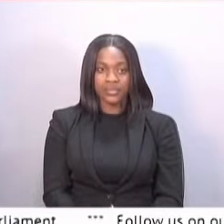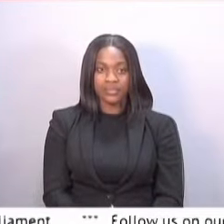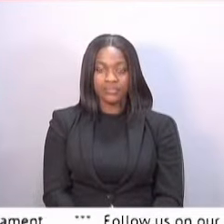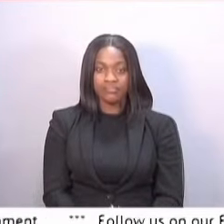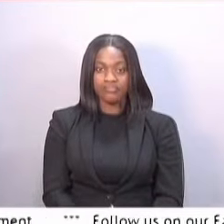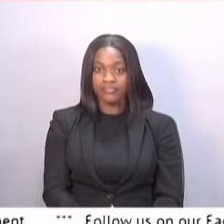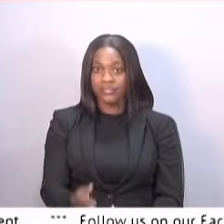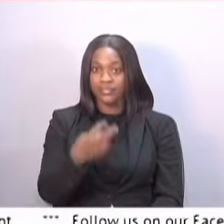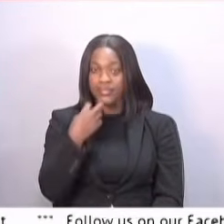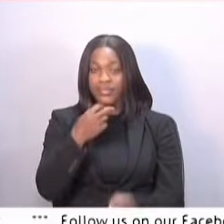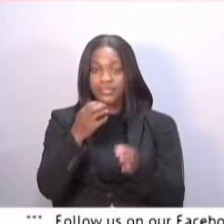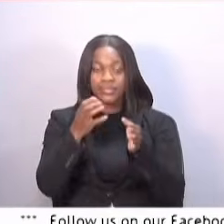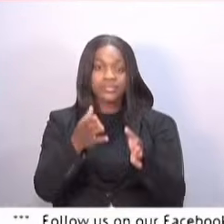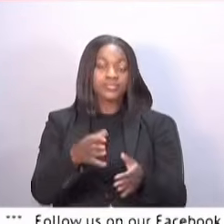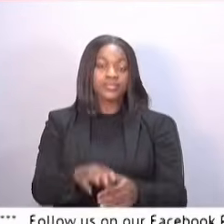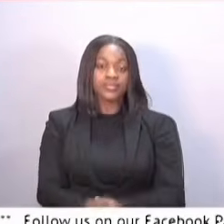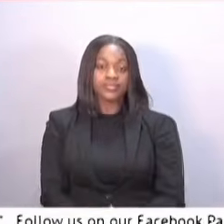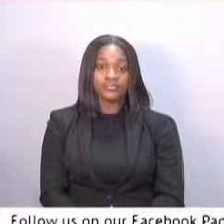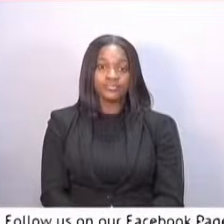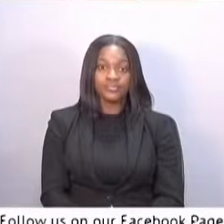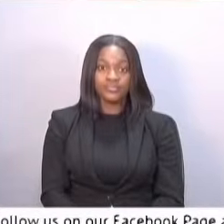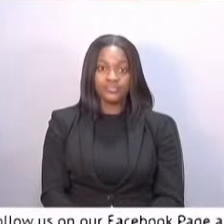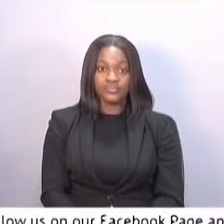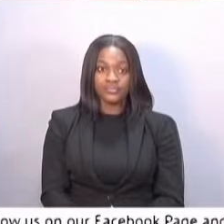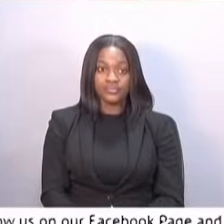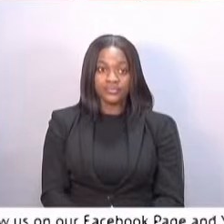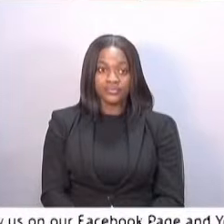Yes. Speaker,